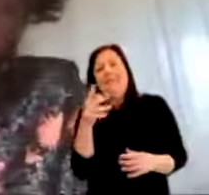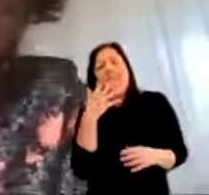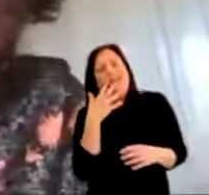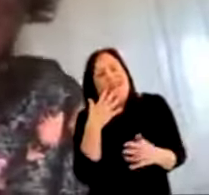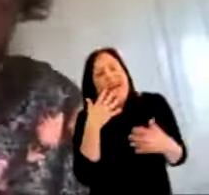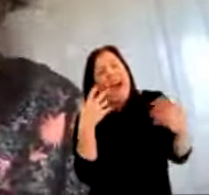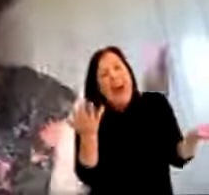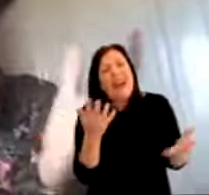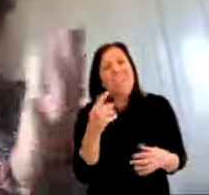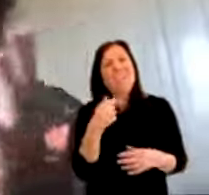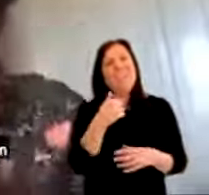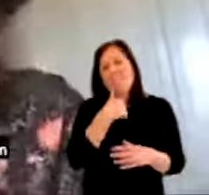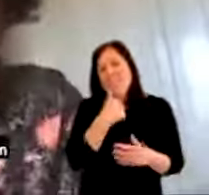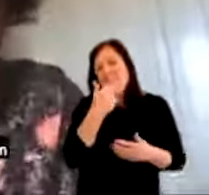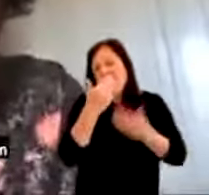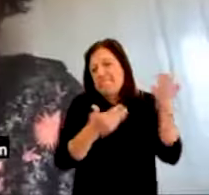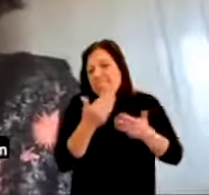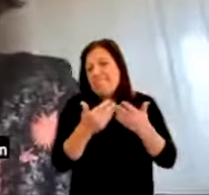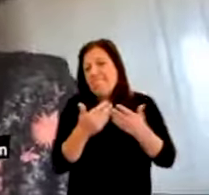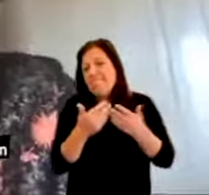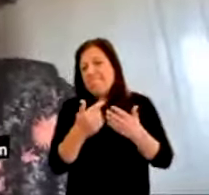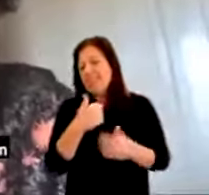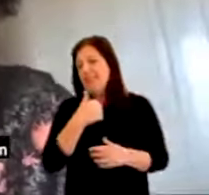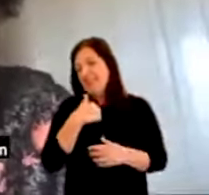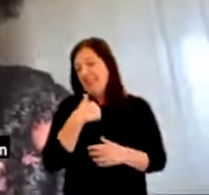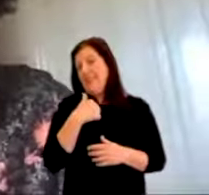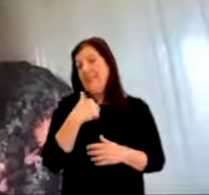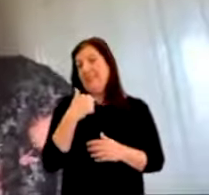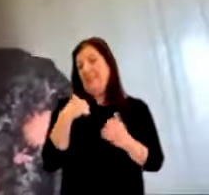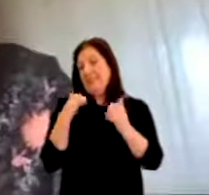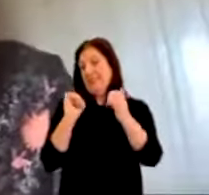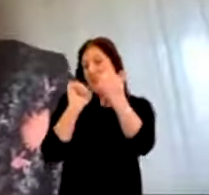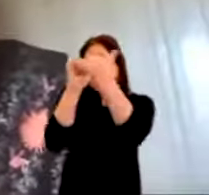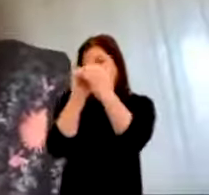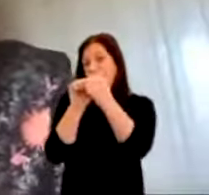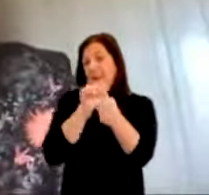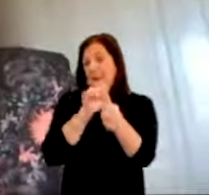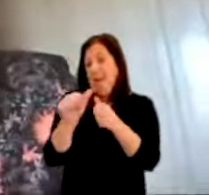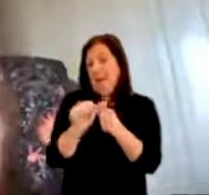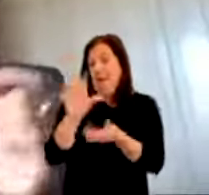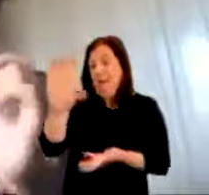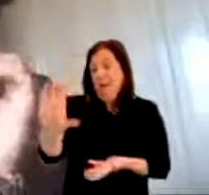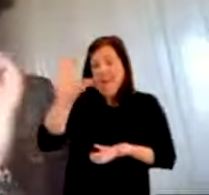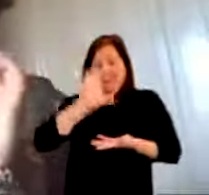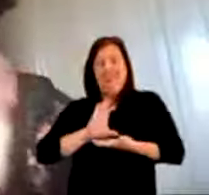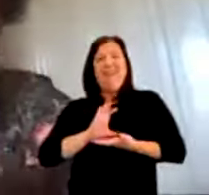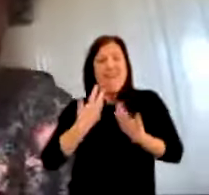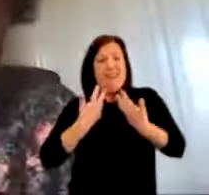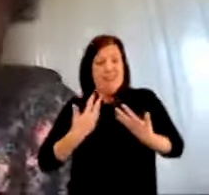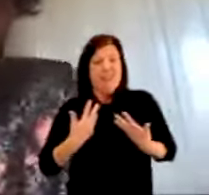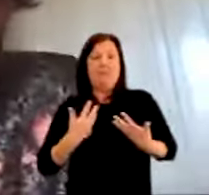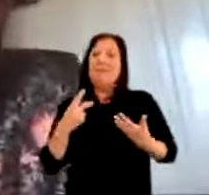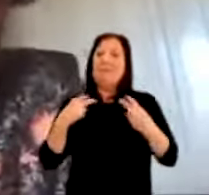chap. You see, I am now in the fortunate position of being able to afford the best